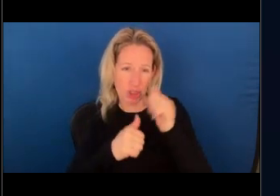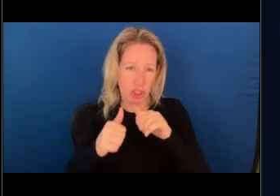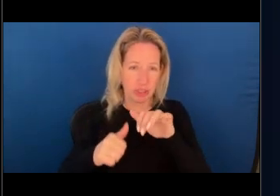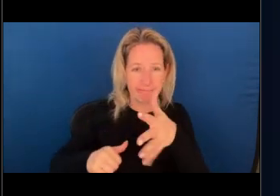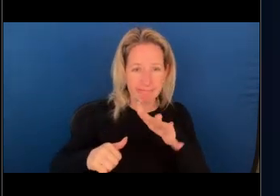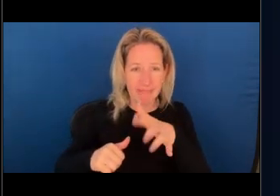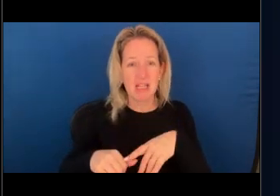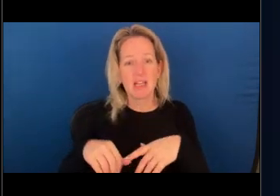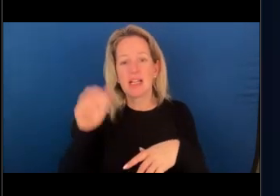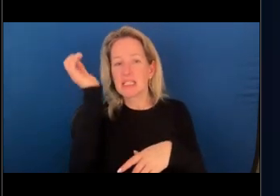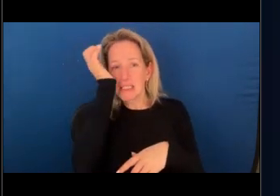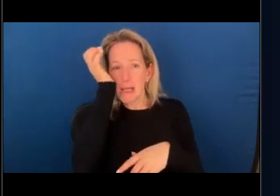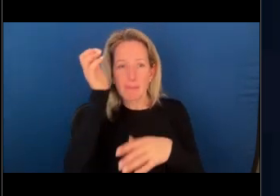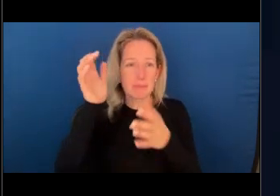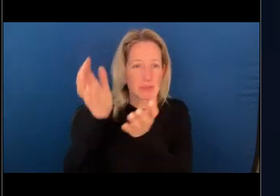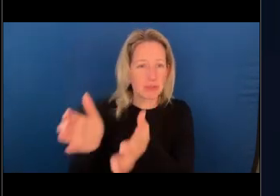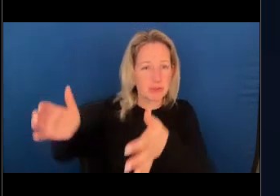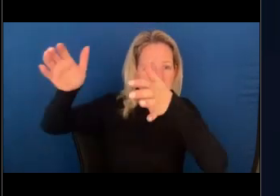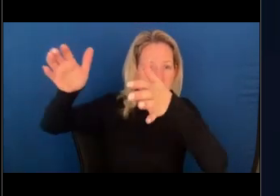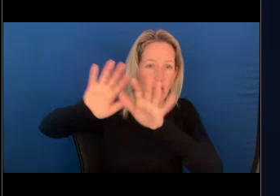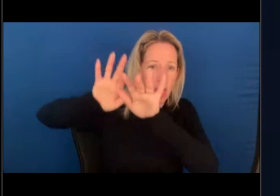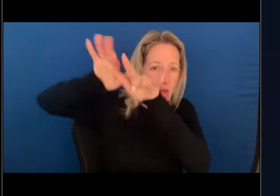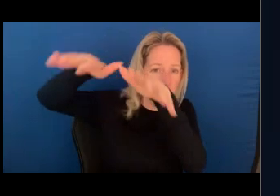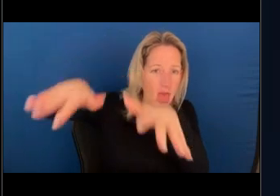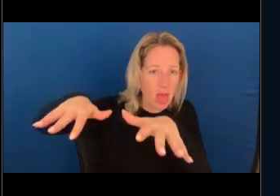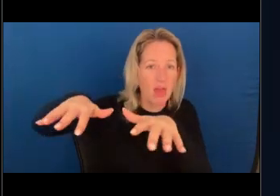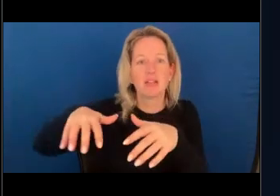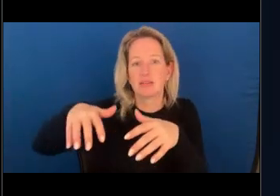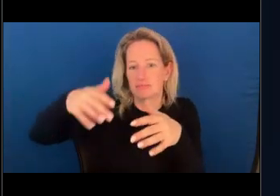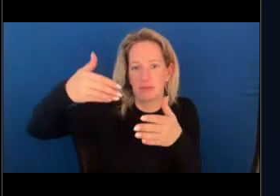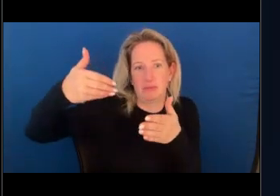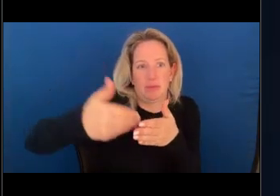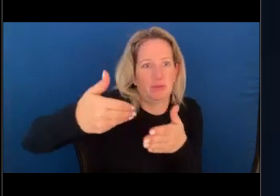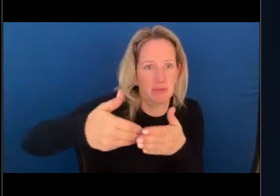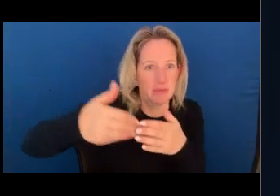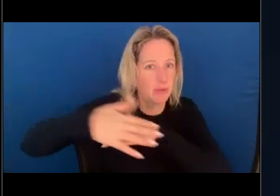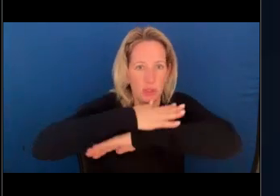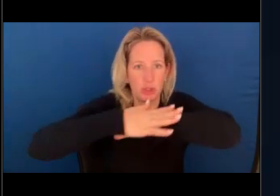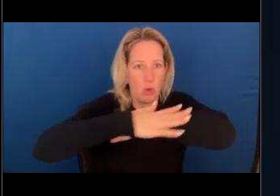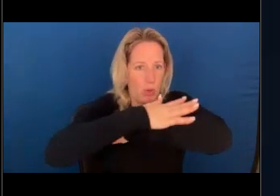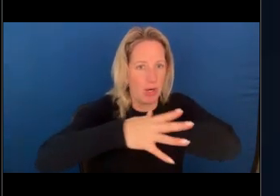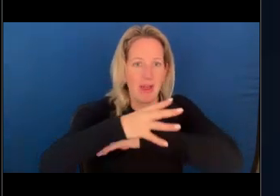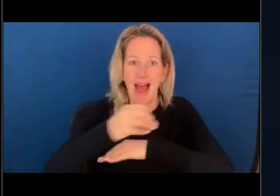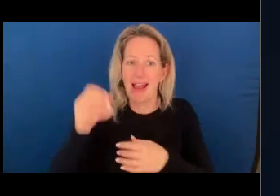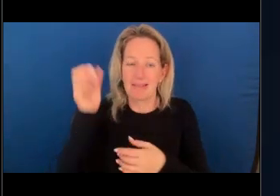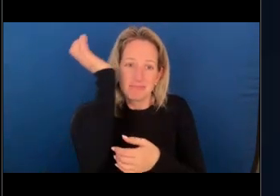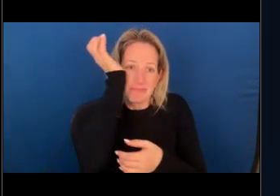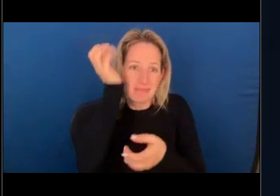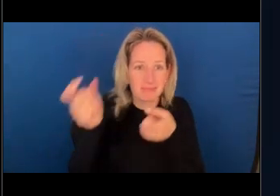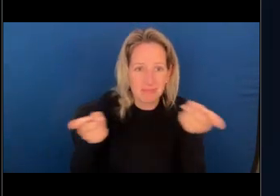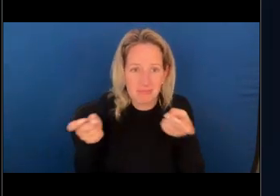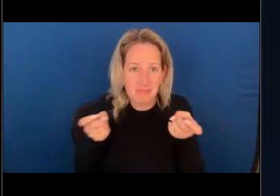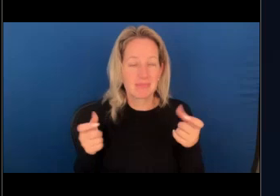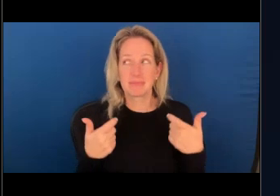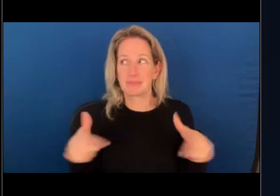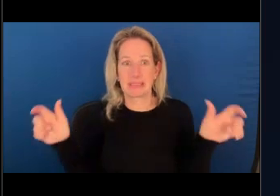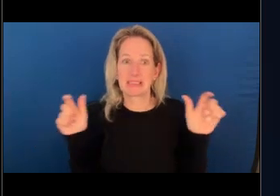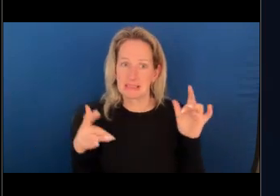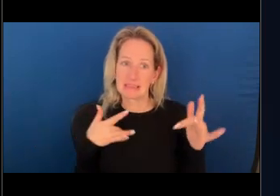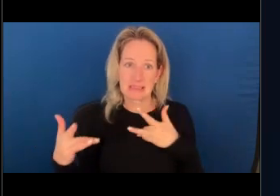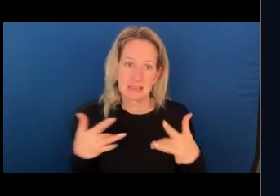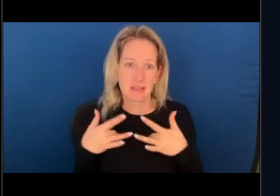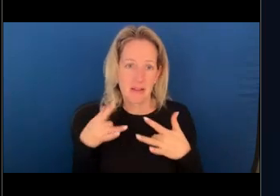overflowing dumpsters right adjacent to the shoreline, and waste management is a big issue. in this area. And